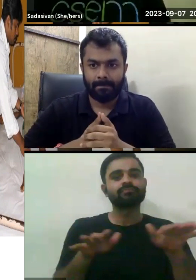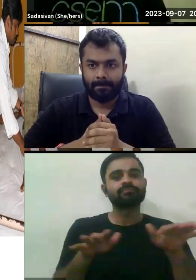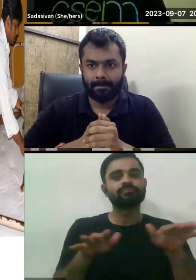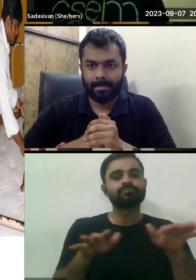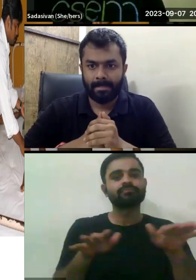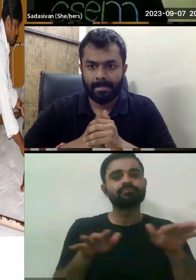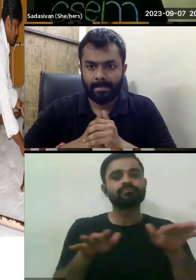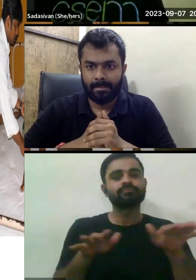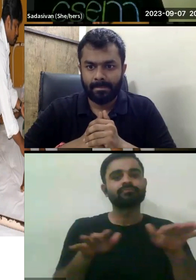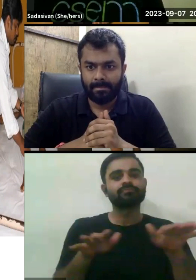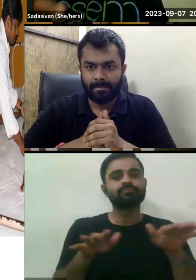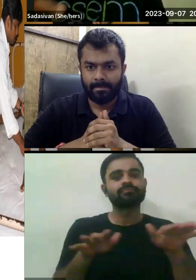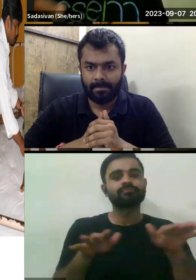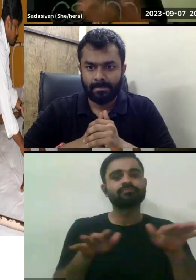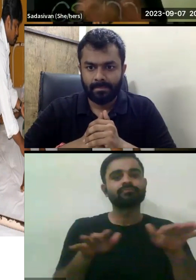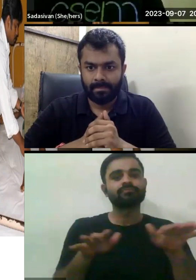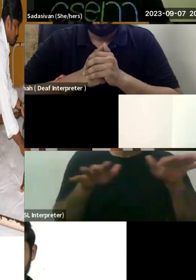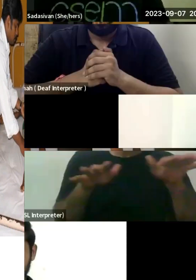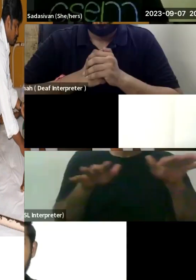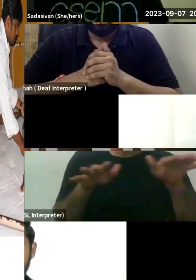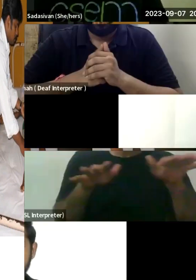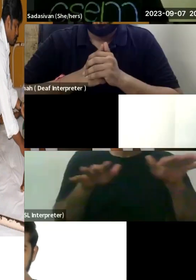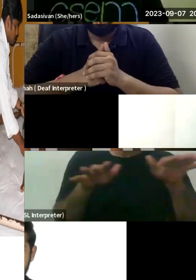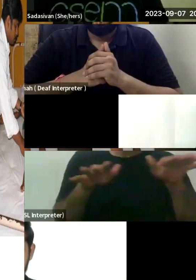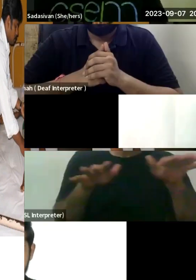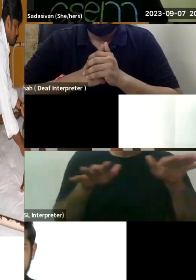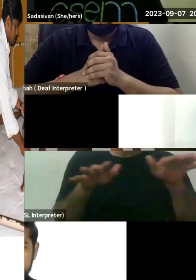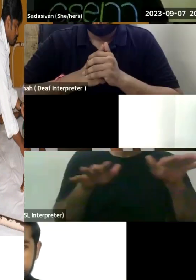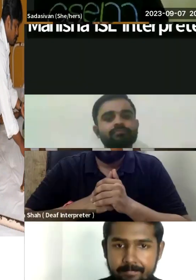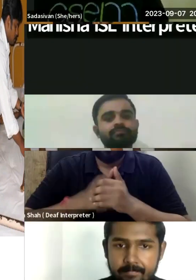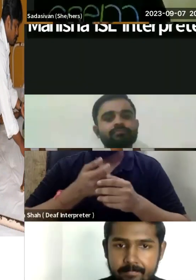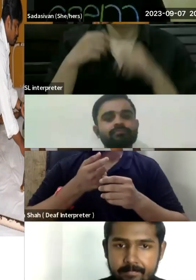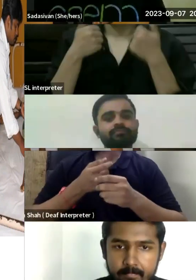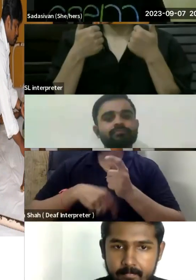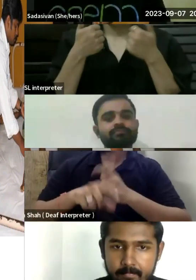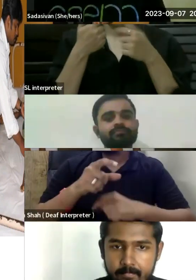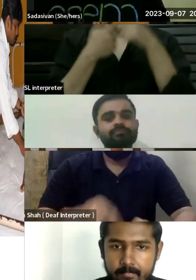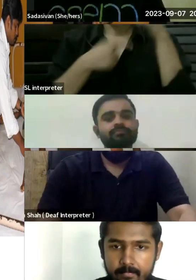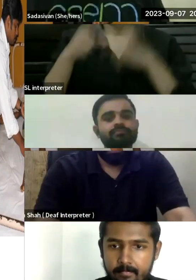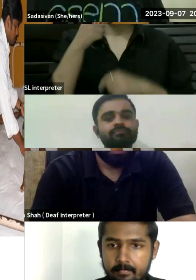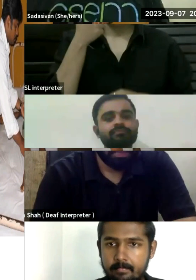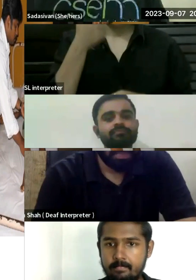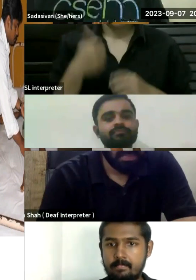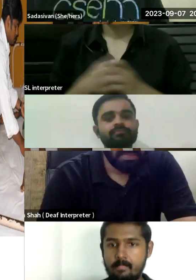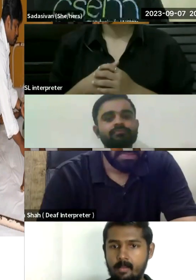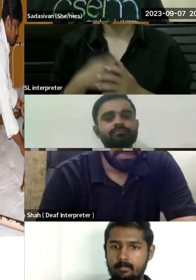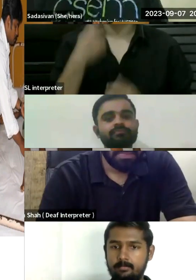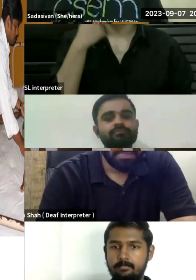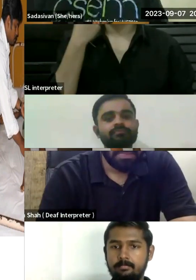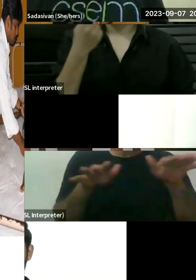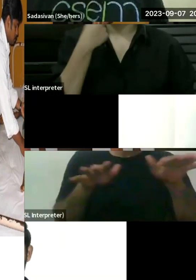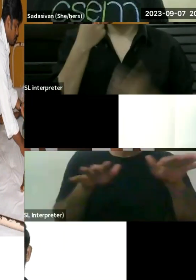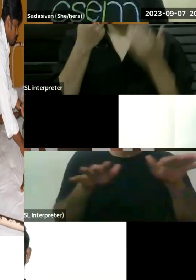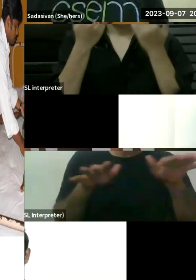committee has been set up under the government of India to work on the treatment protocols of sickle cell anemia.